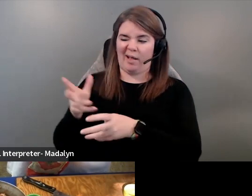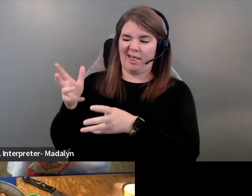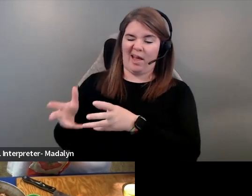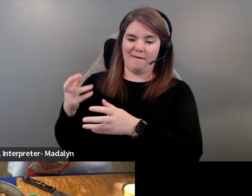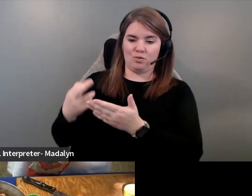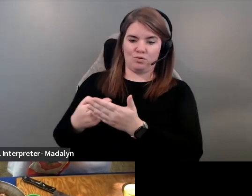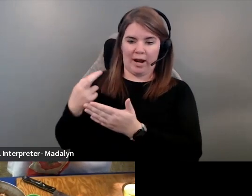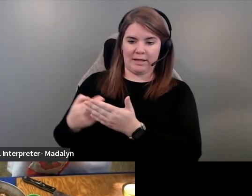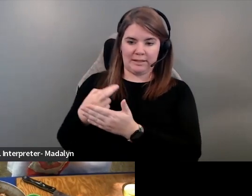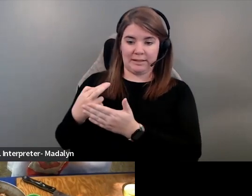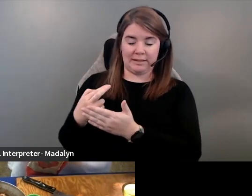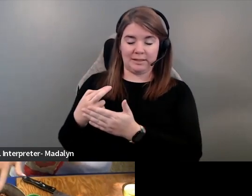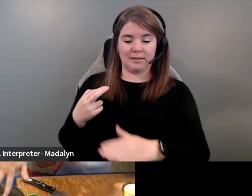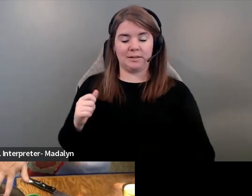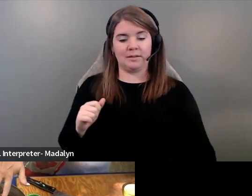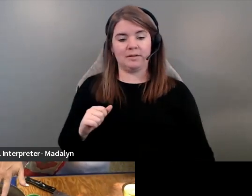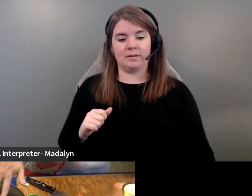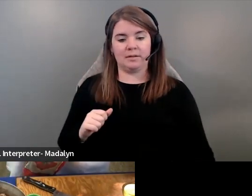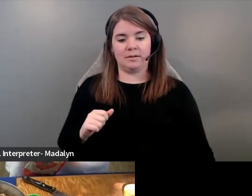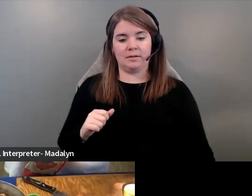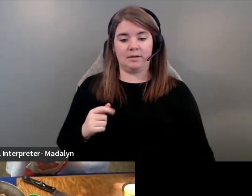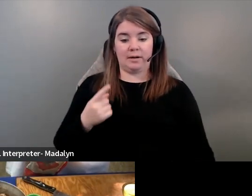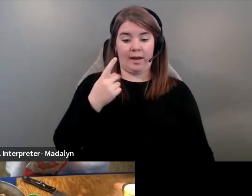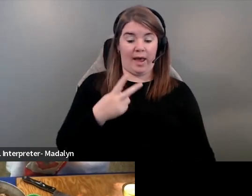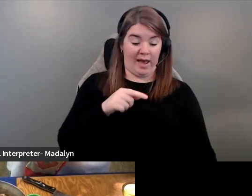for 2 meals. Half of it went into